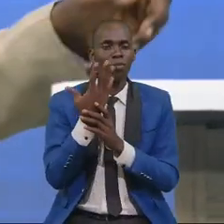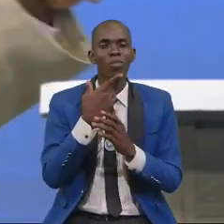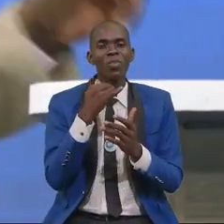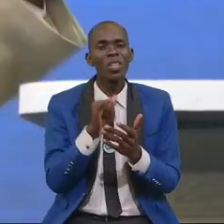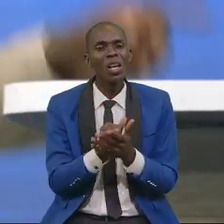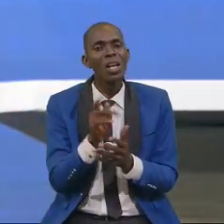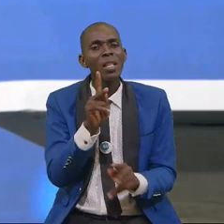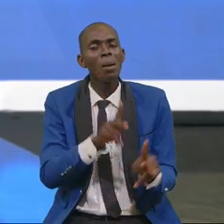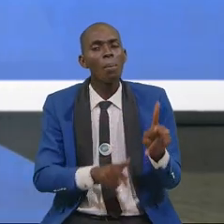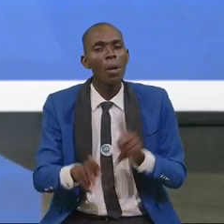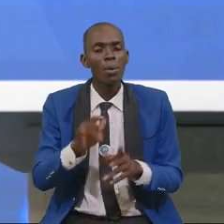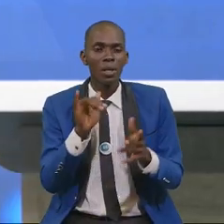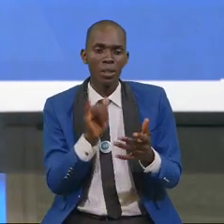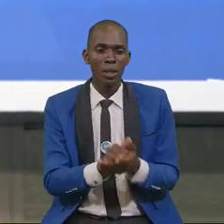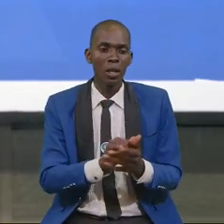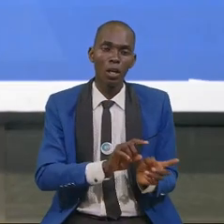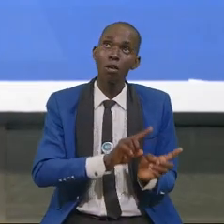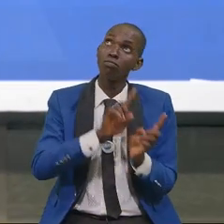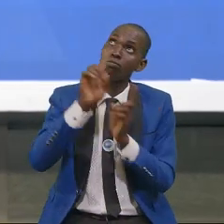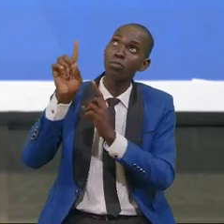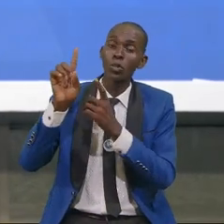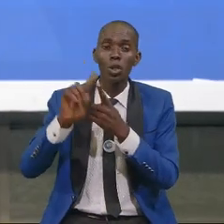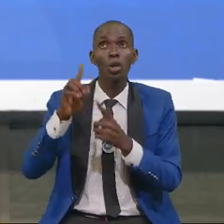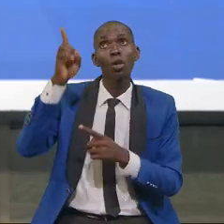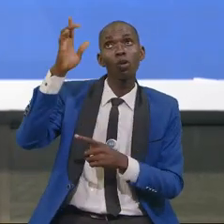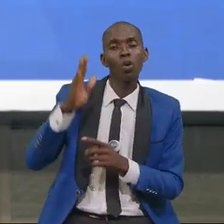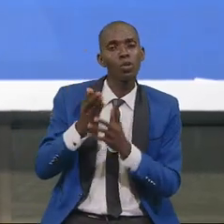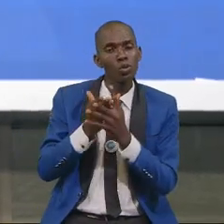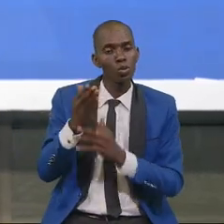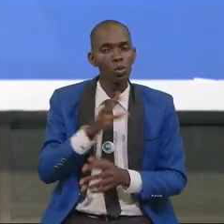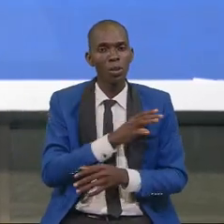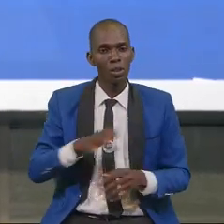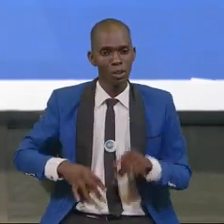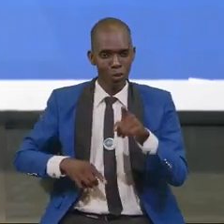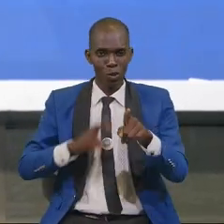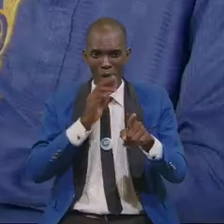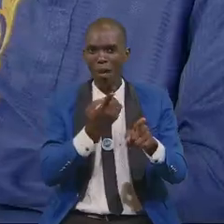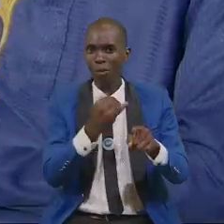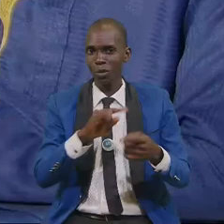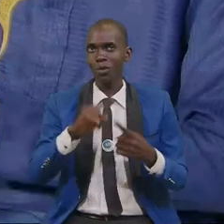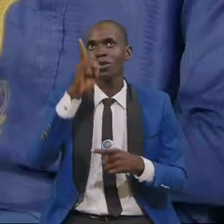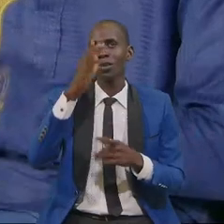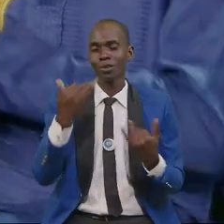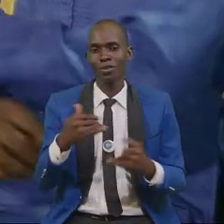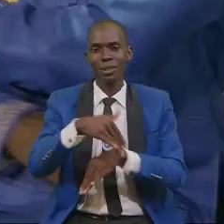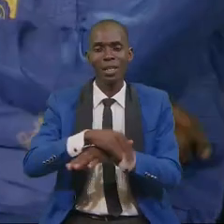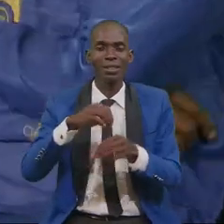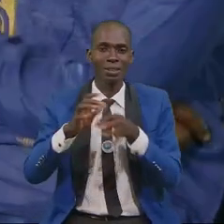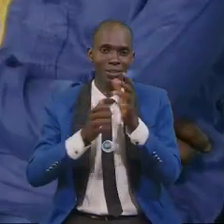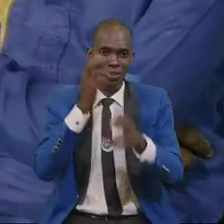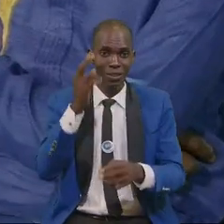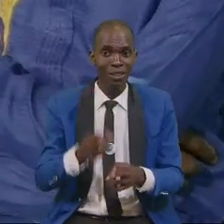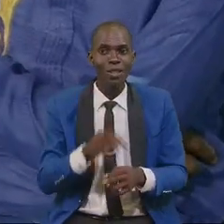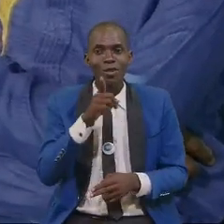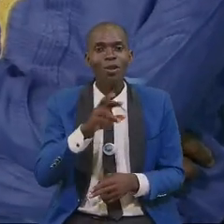that come unto God by him, you are coming to God tonight. I said you are coming to